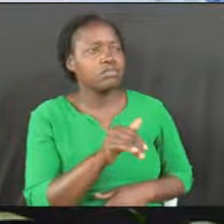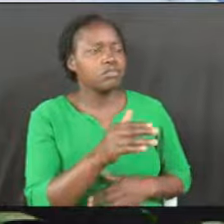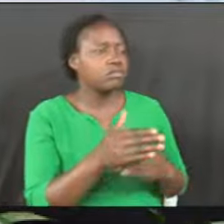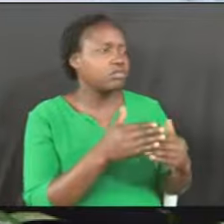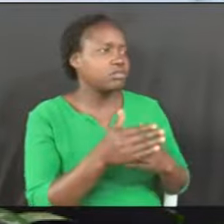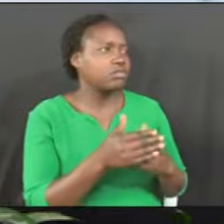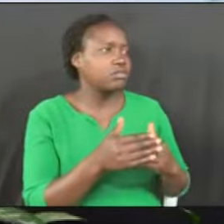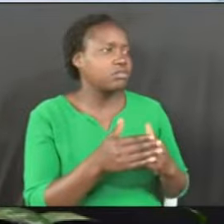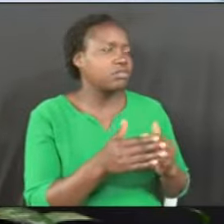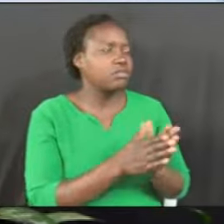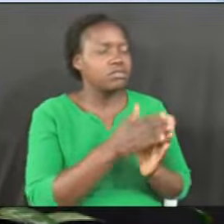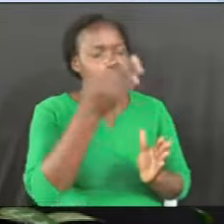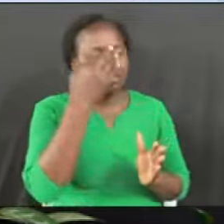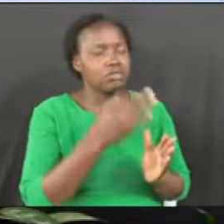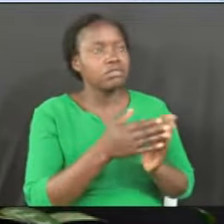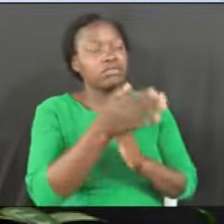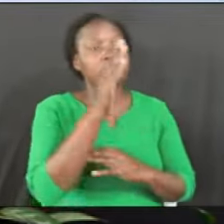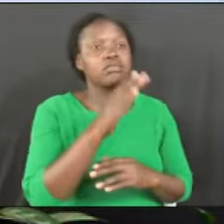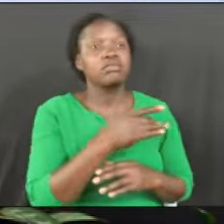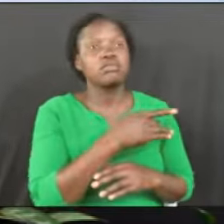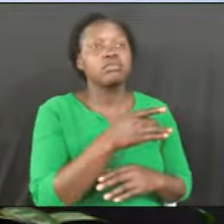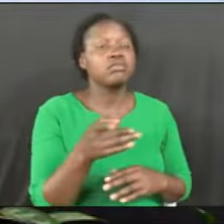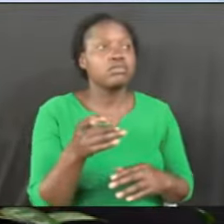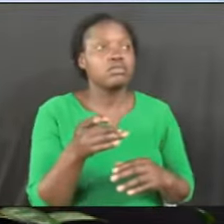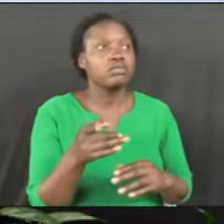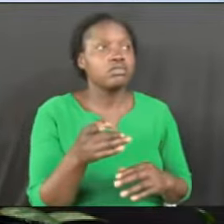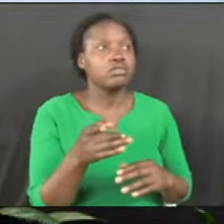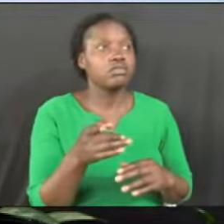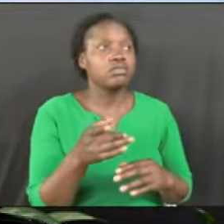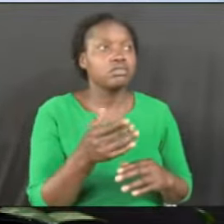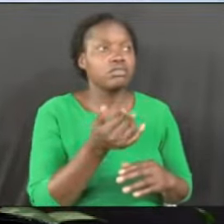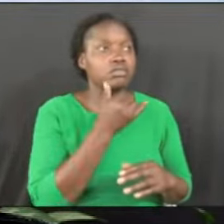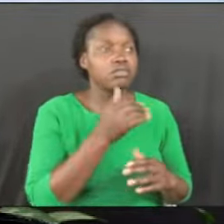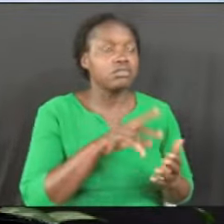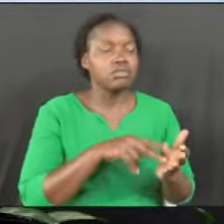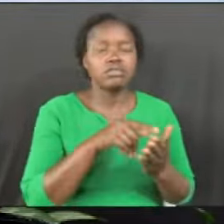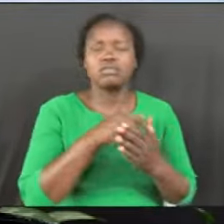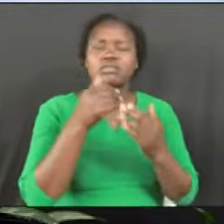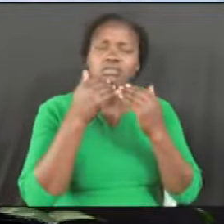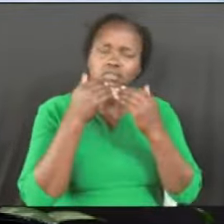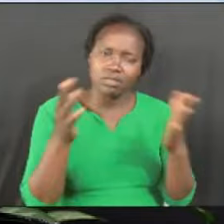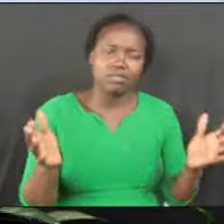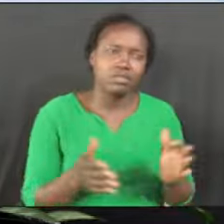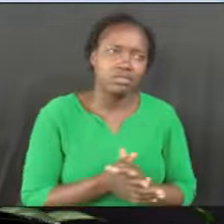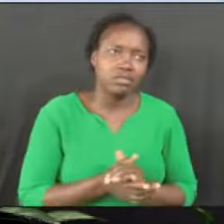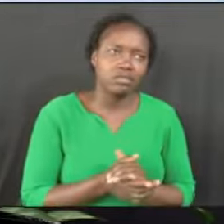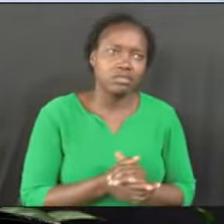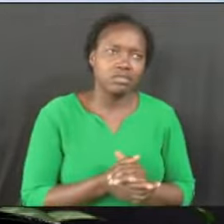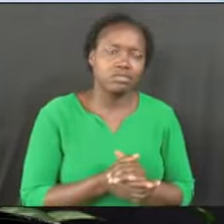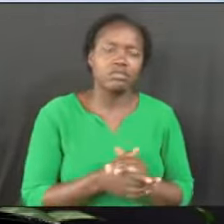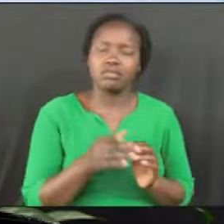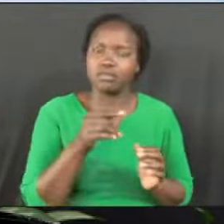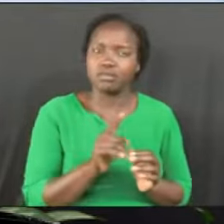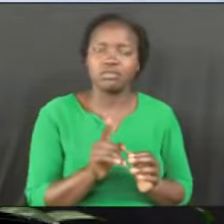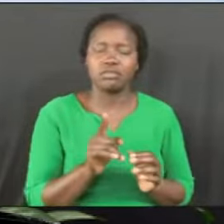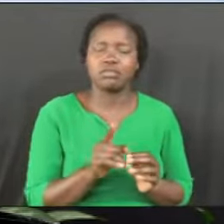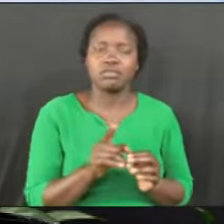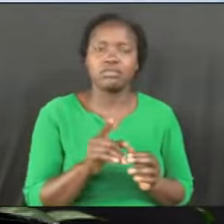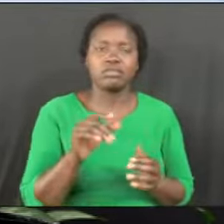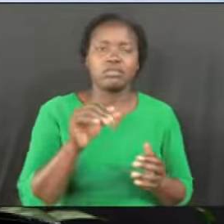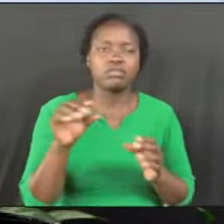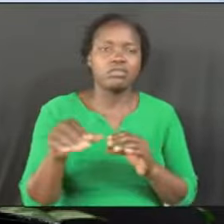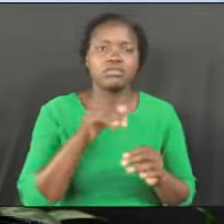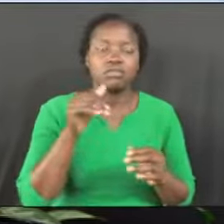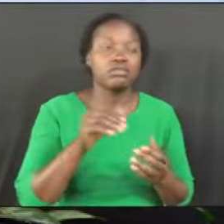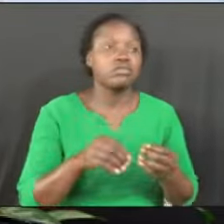the things of God, your pedigree means nothing. Your pedigree does not give